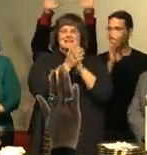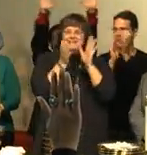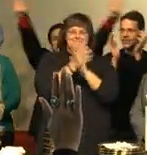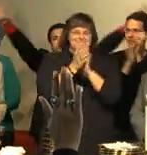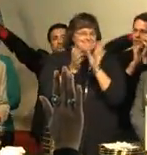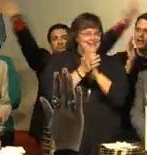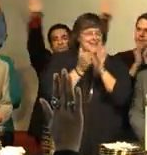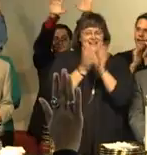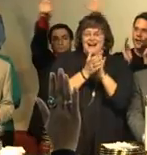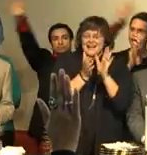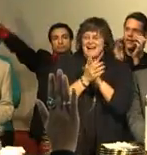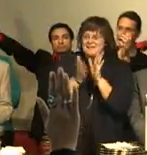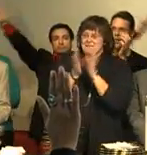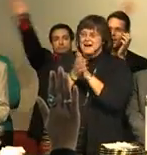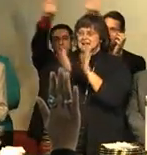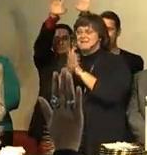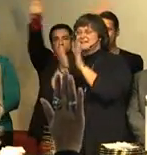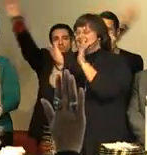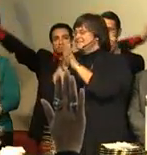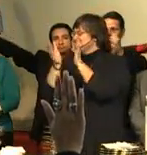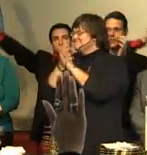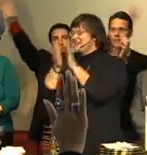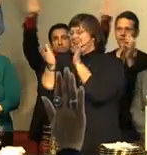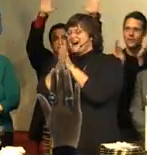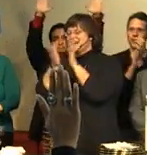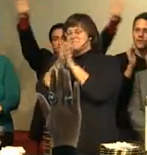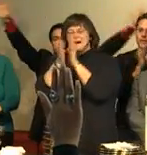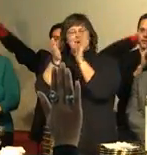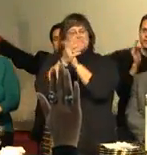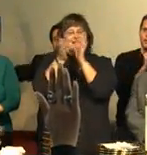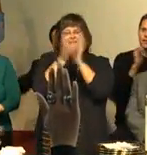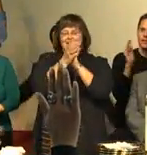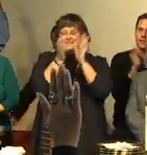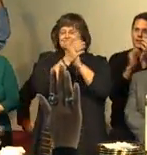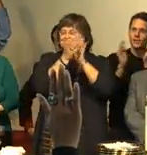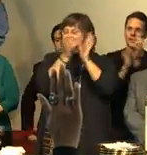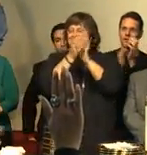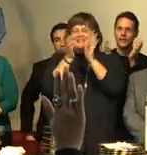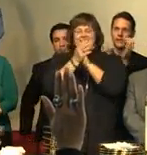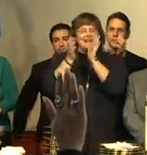me. God occupy me. Occupy me.